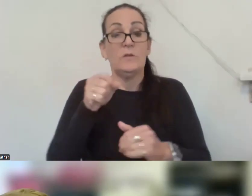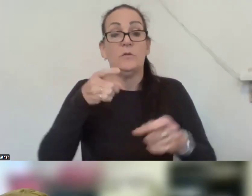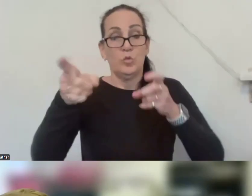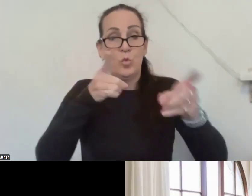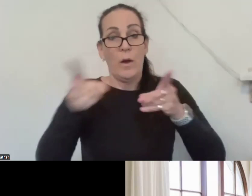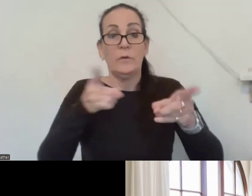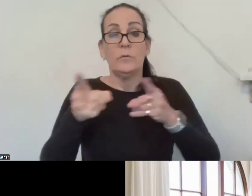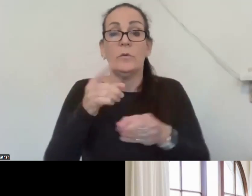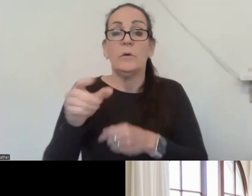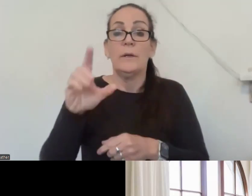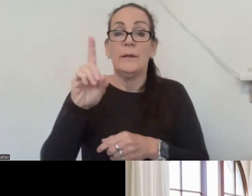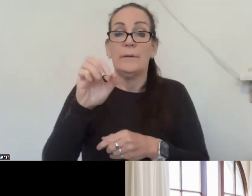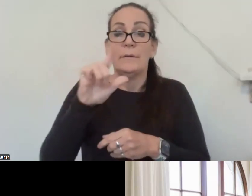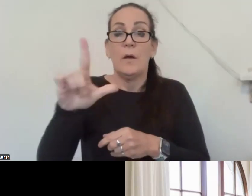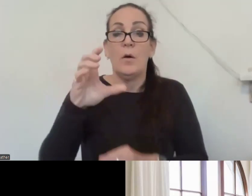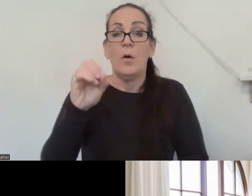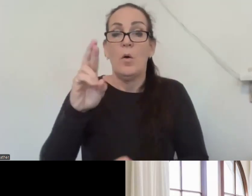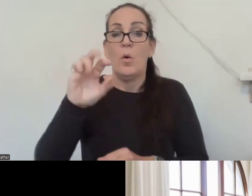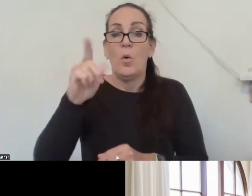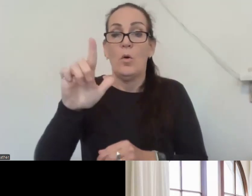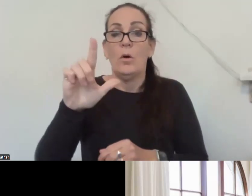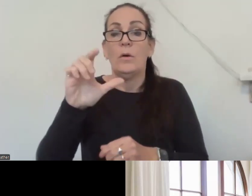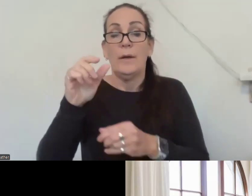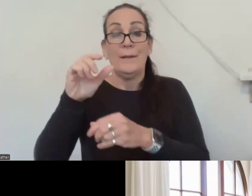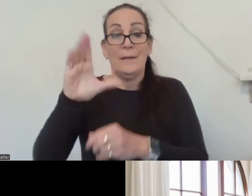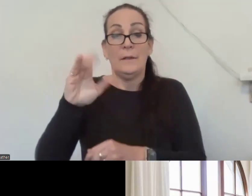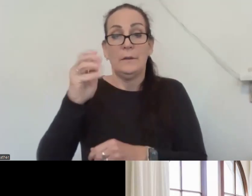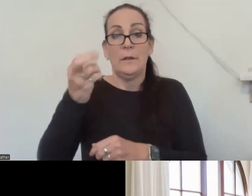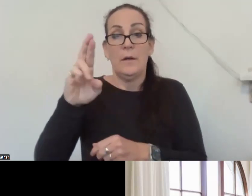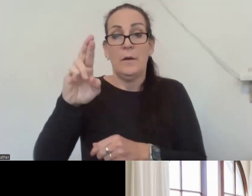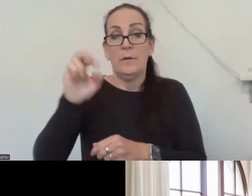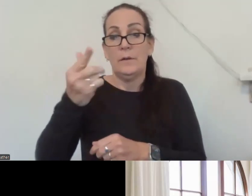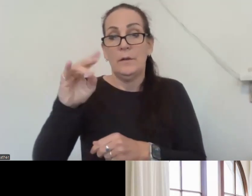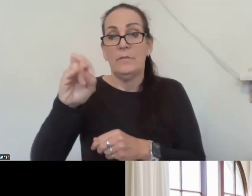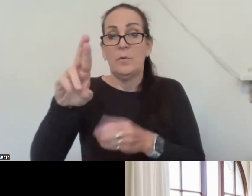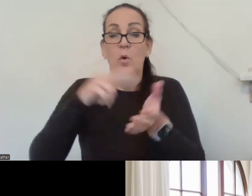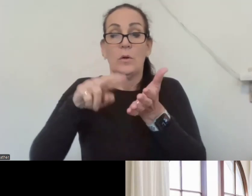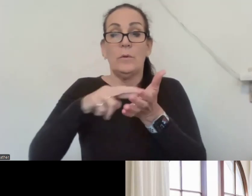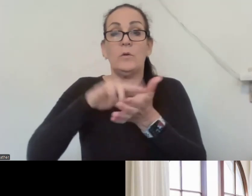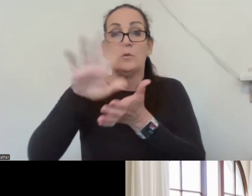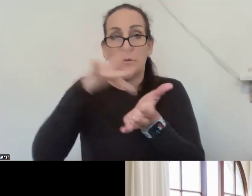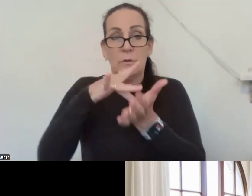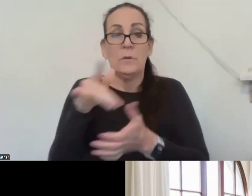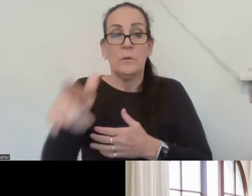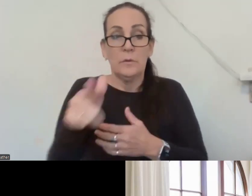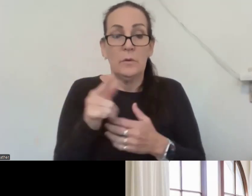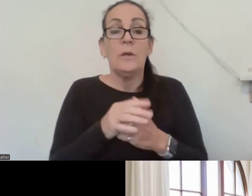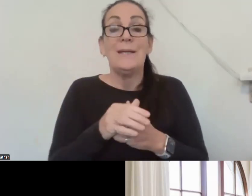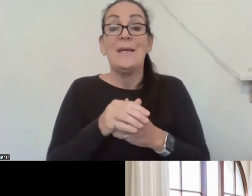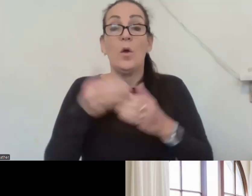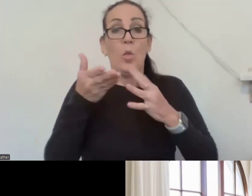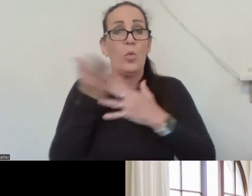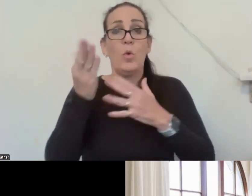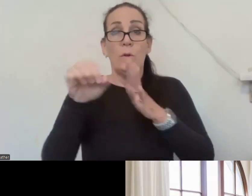discuss how caregiver resource centers are advancing family support statewide, highlighting